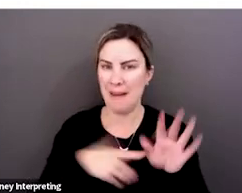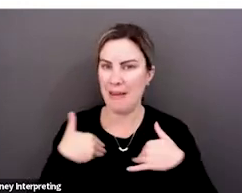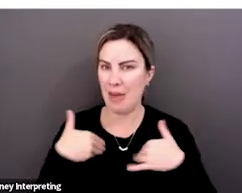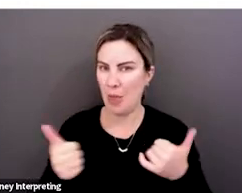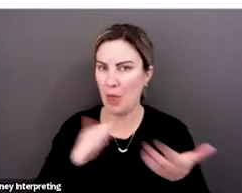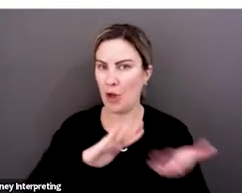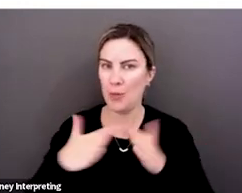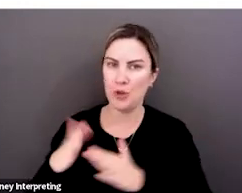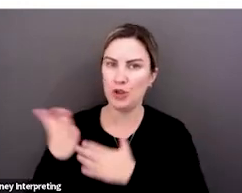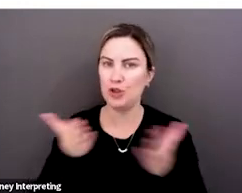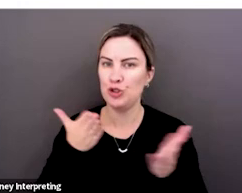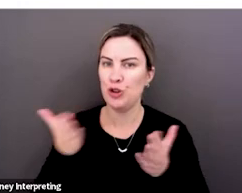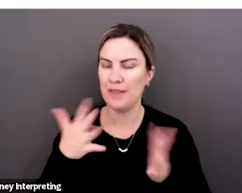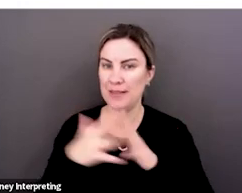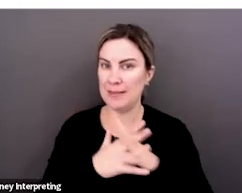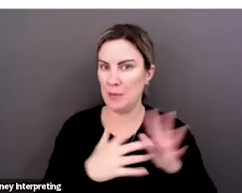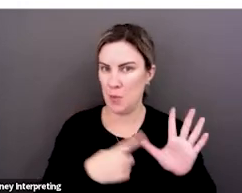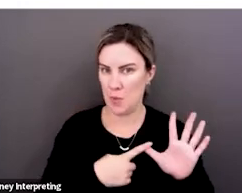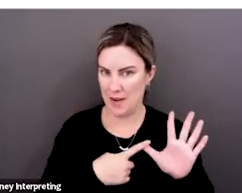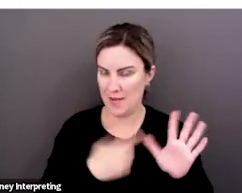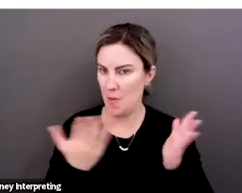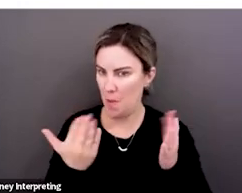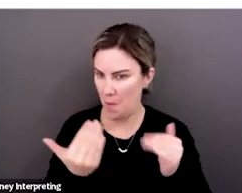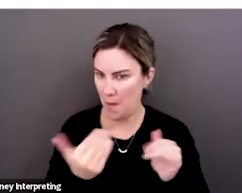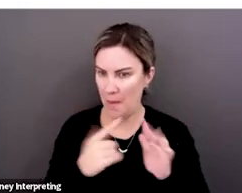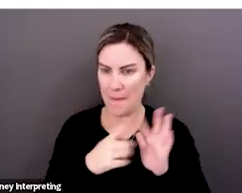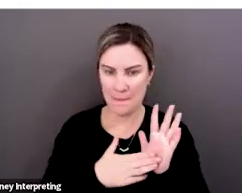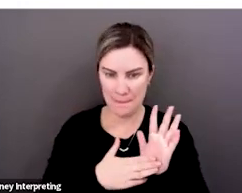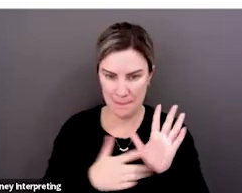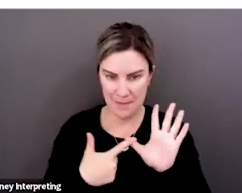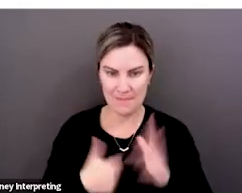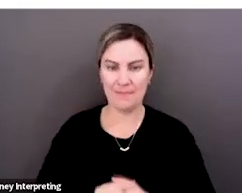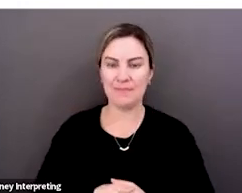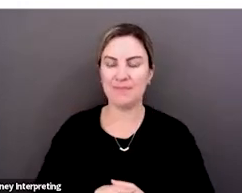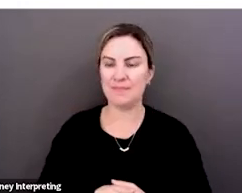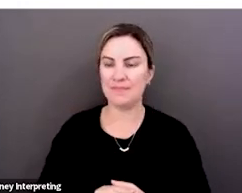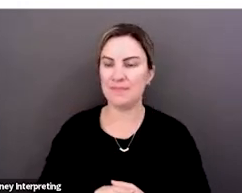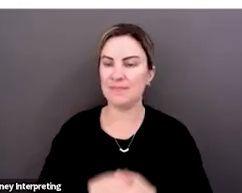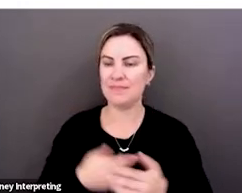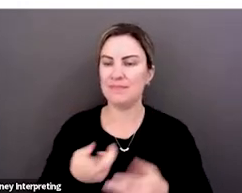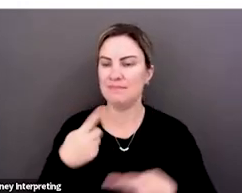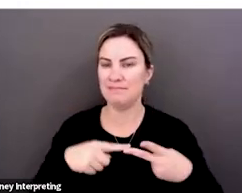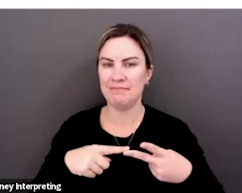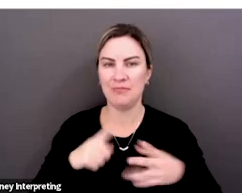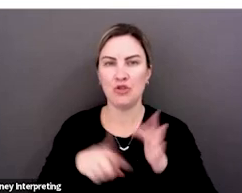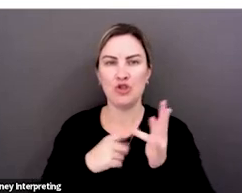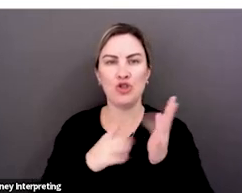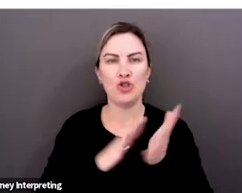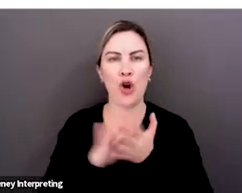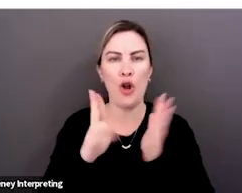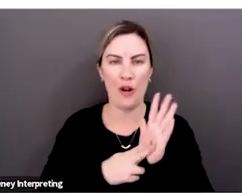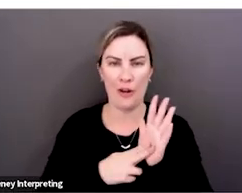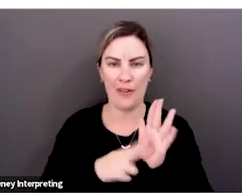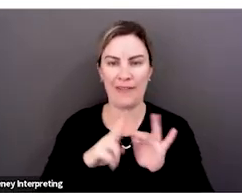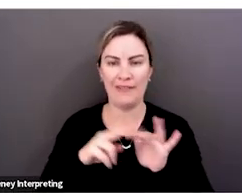Australia. Welcome, Emma. We'll just go through the whole list of everybody. Let's welcome John Fennick.